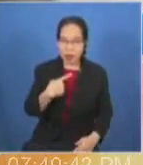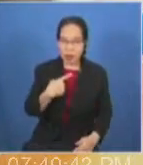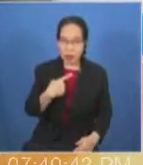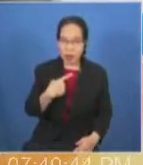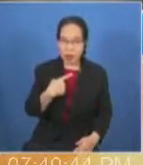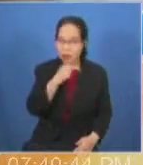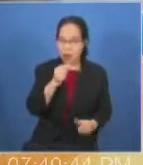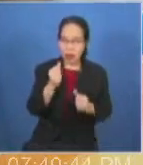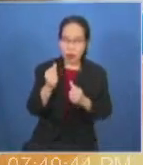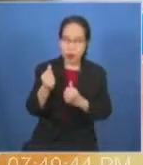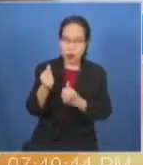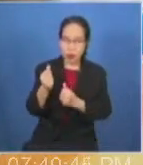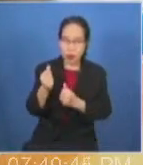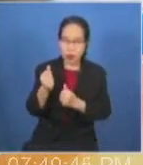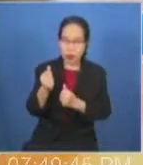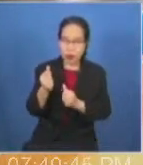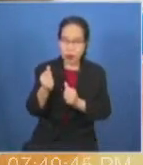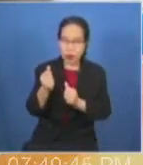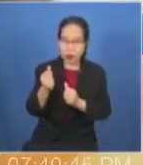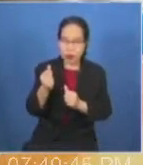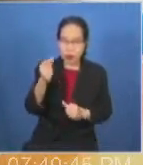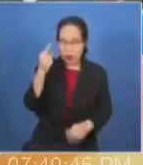If he does not follow,